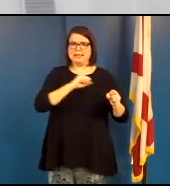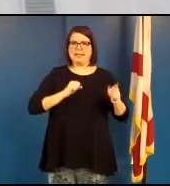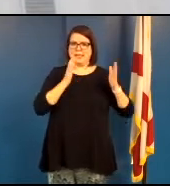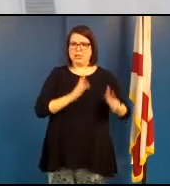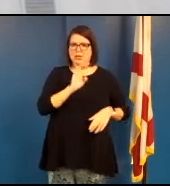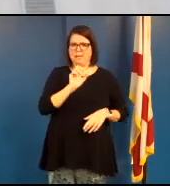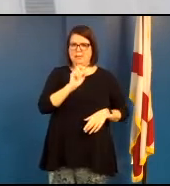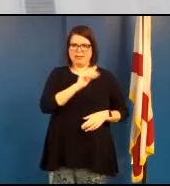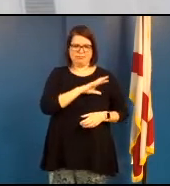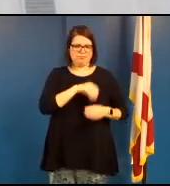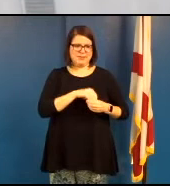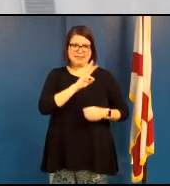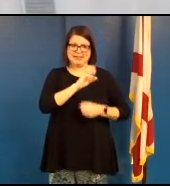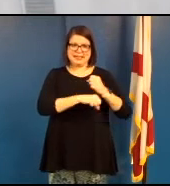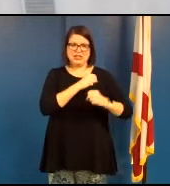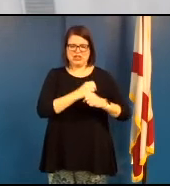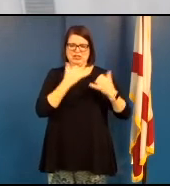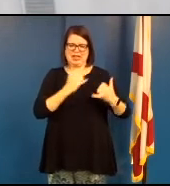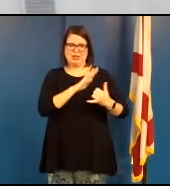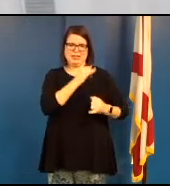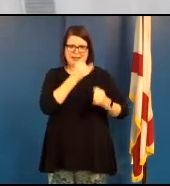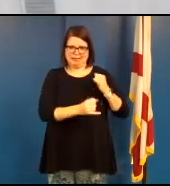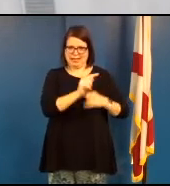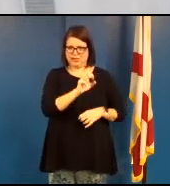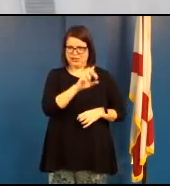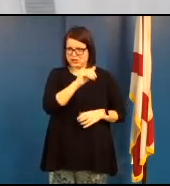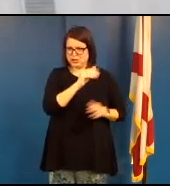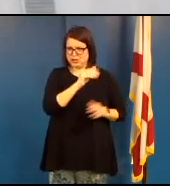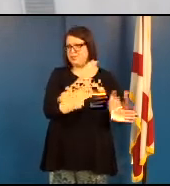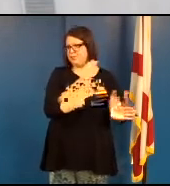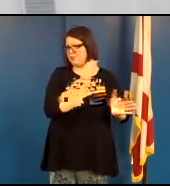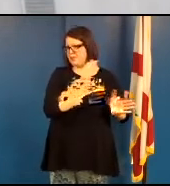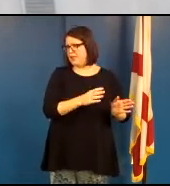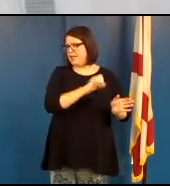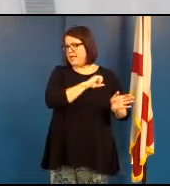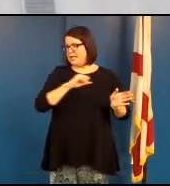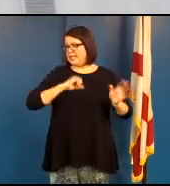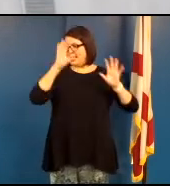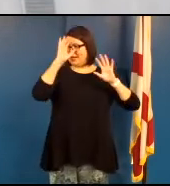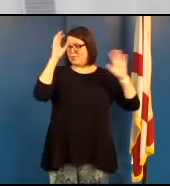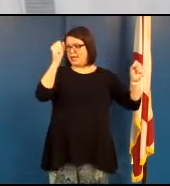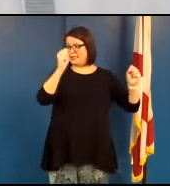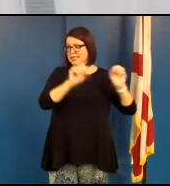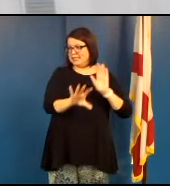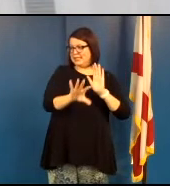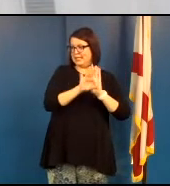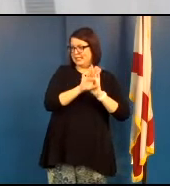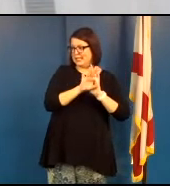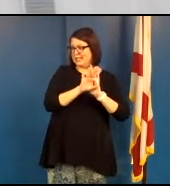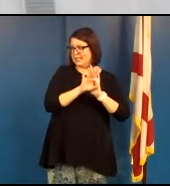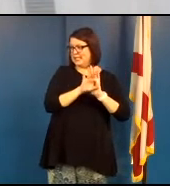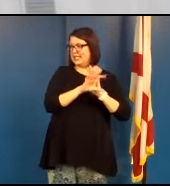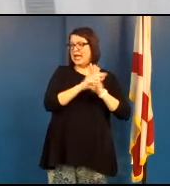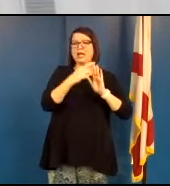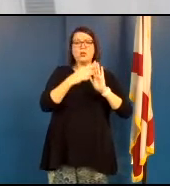for 6 years, right? And this will be his last term. Senate President Designate will be Kathleen Pasadomo from Naples, Florida, and she is also